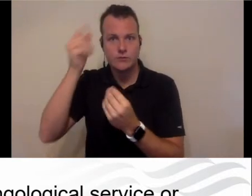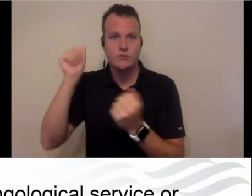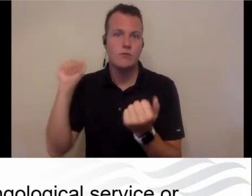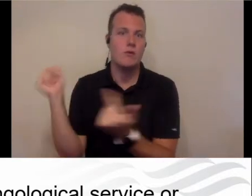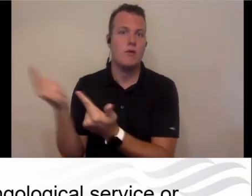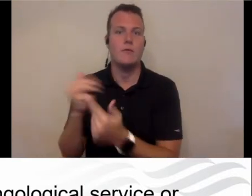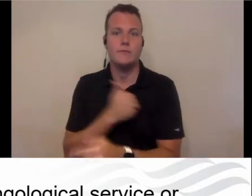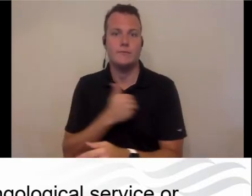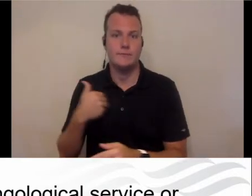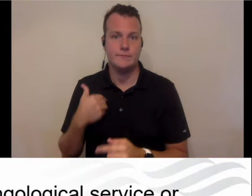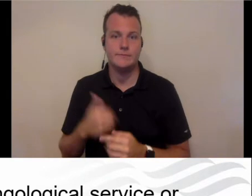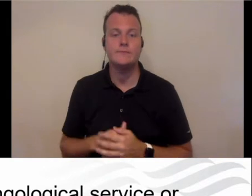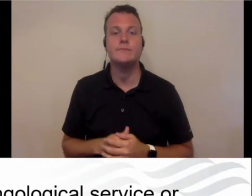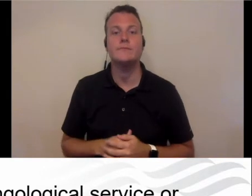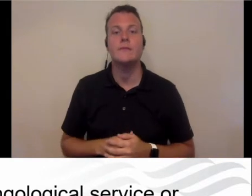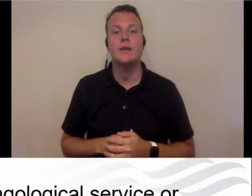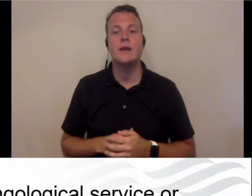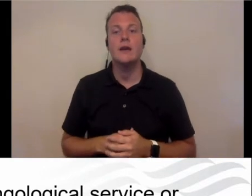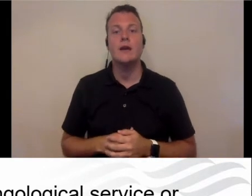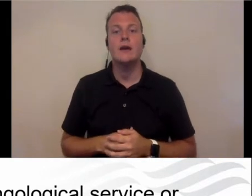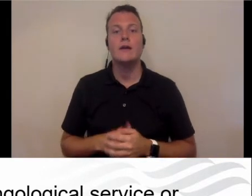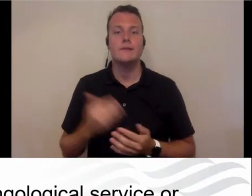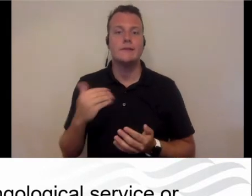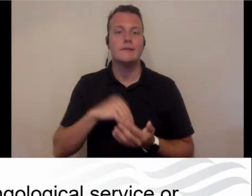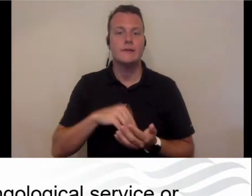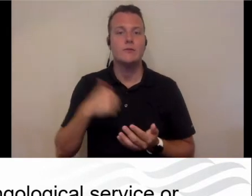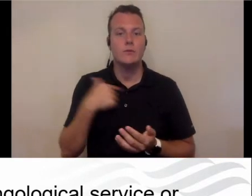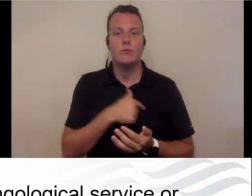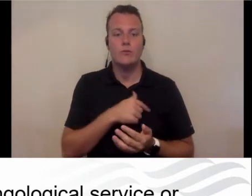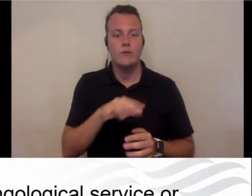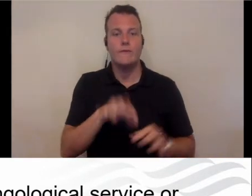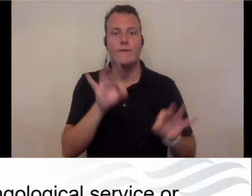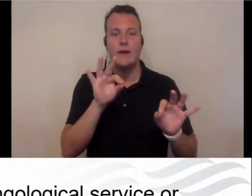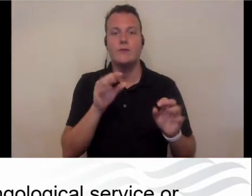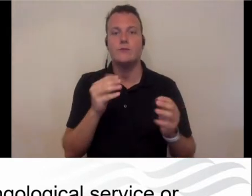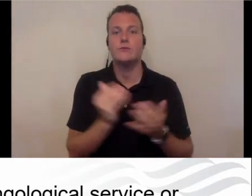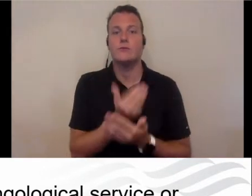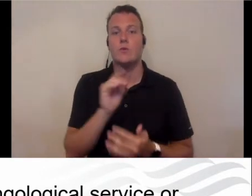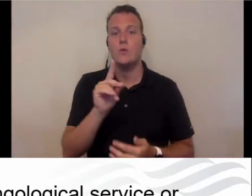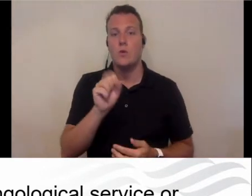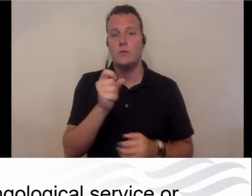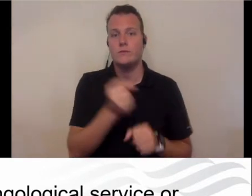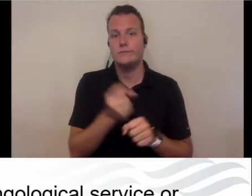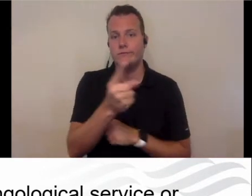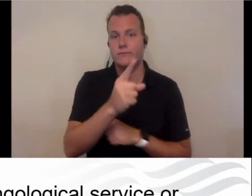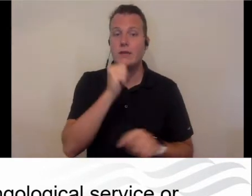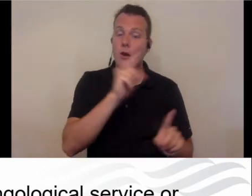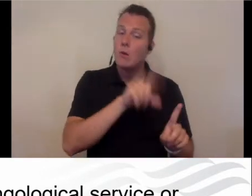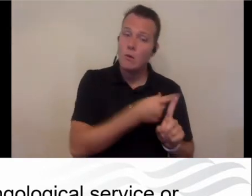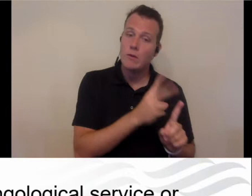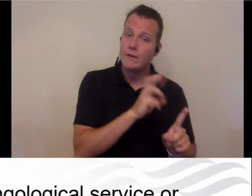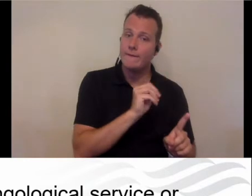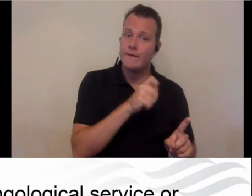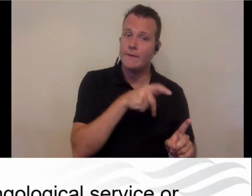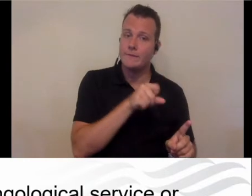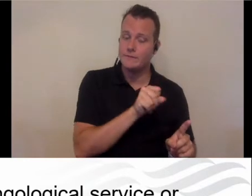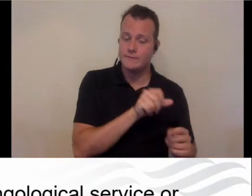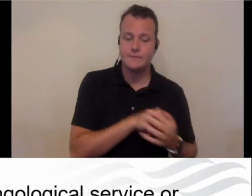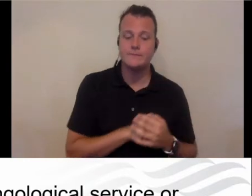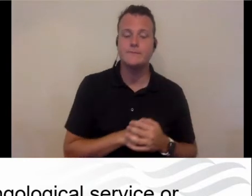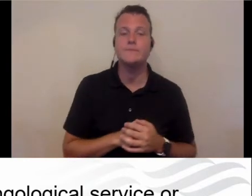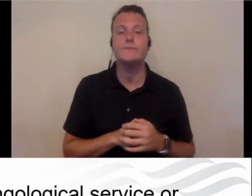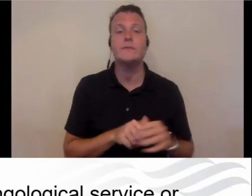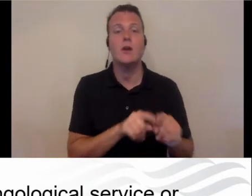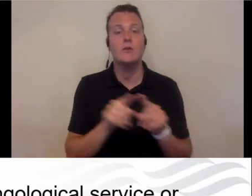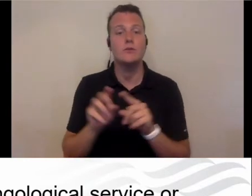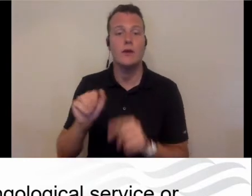again, we will be seeing some new codes next year, and not just VEMPs. So there is also an AMA